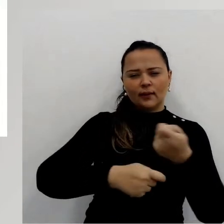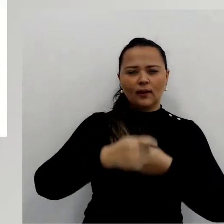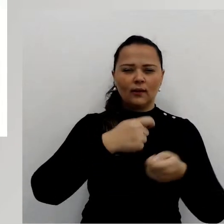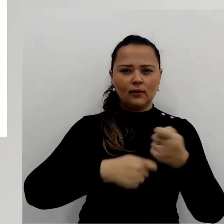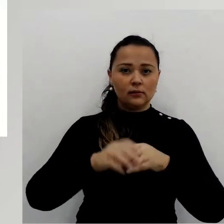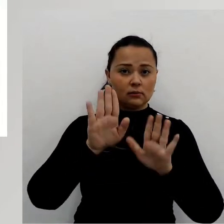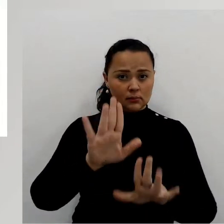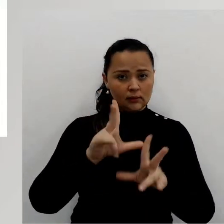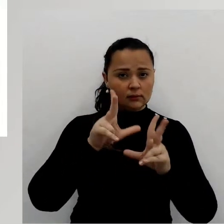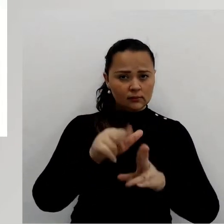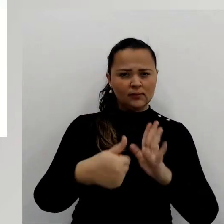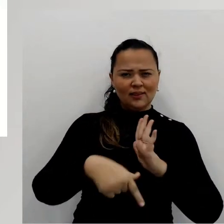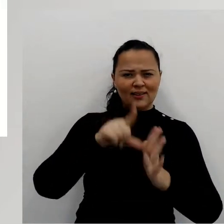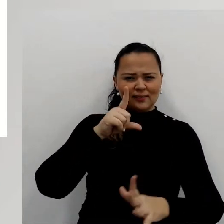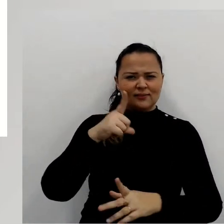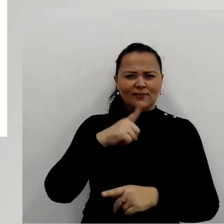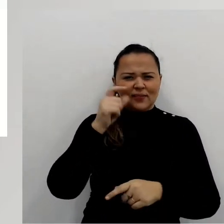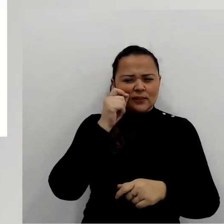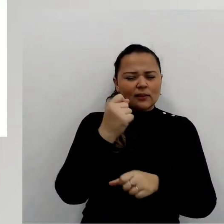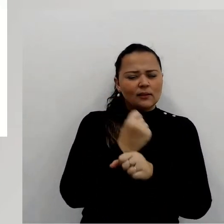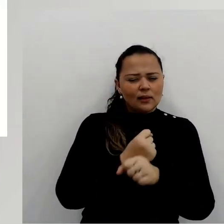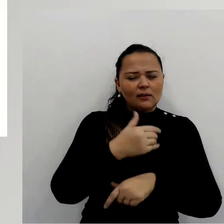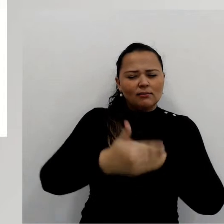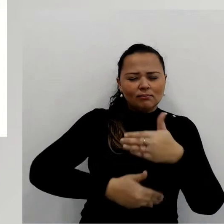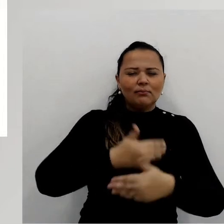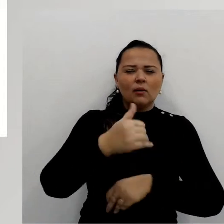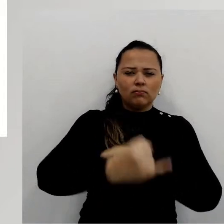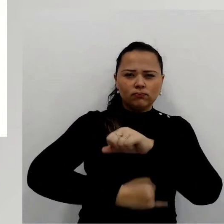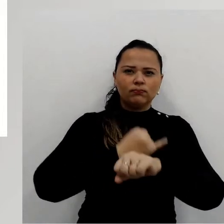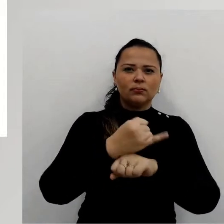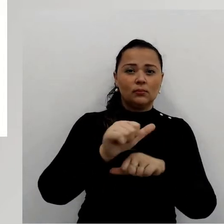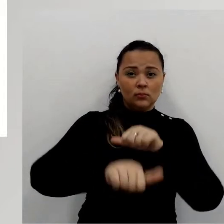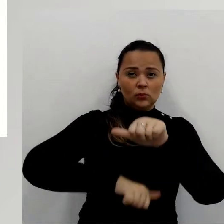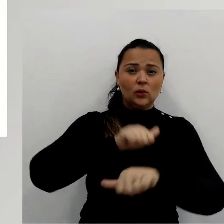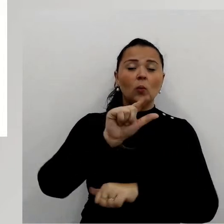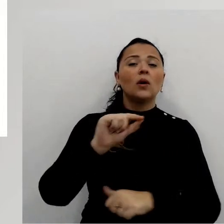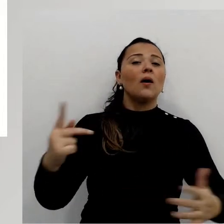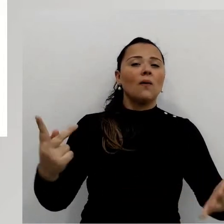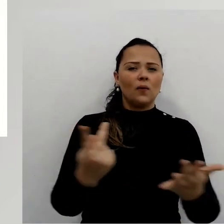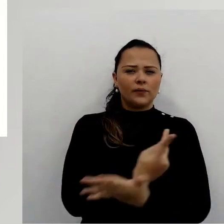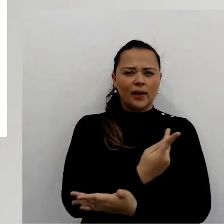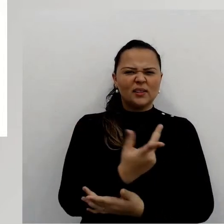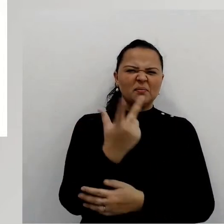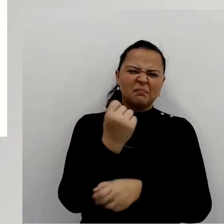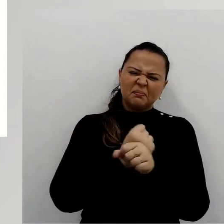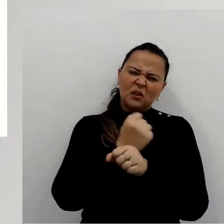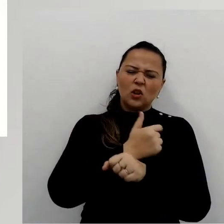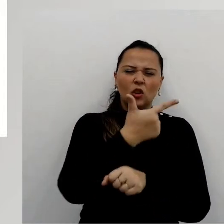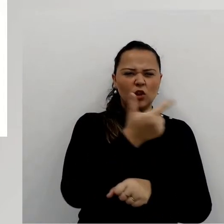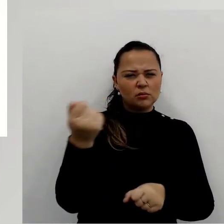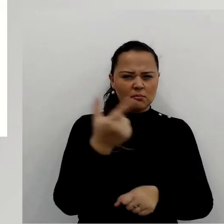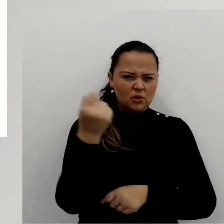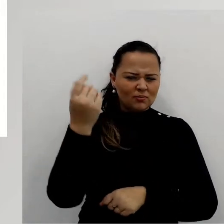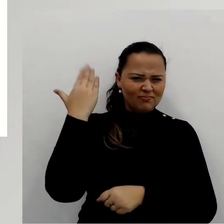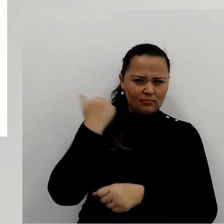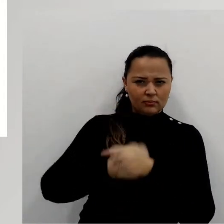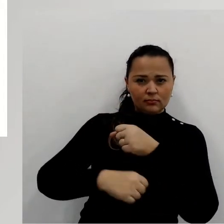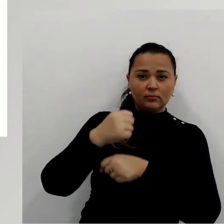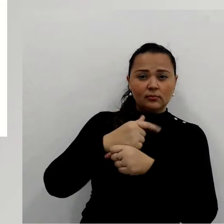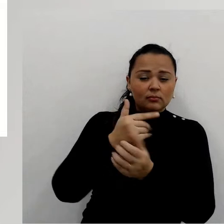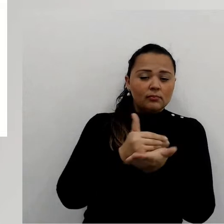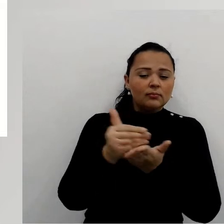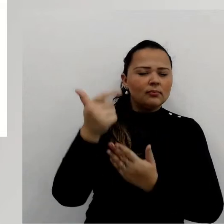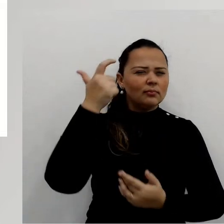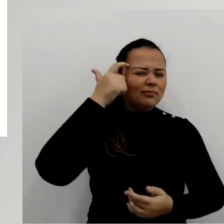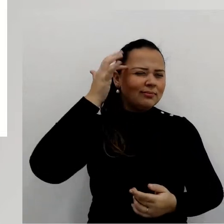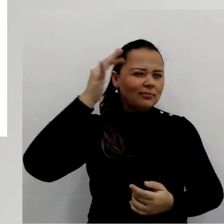and actually around the 2000s in that area, when we started looking at things like computer to plate, etc., we started